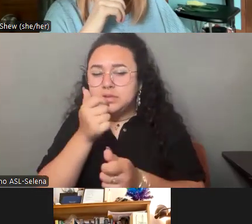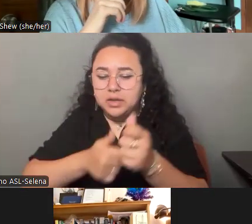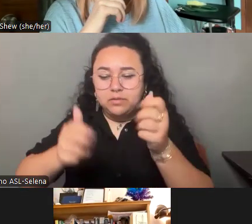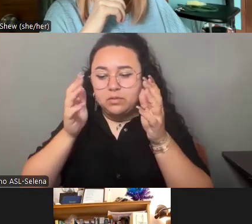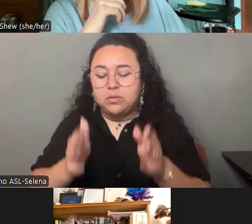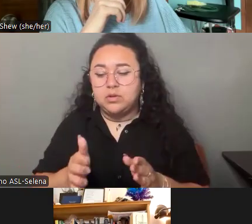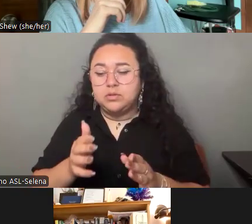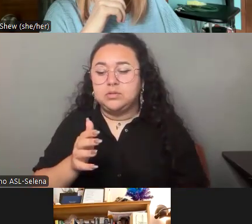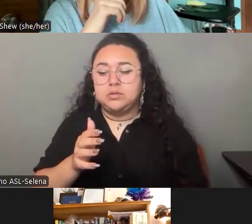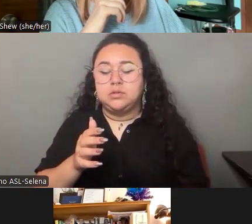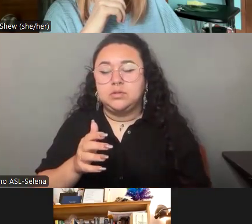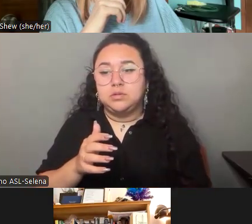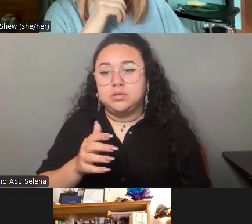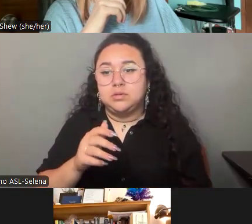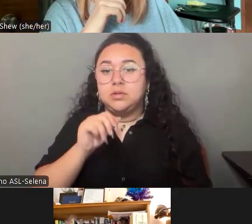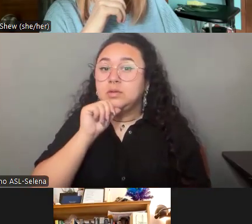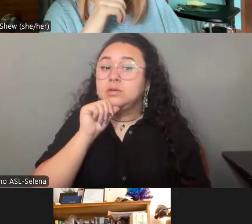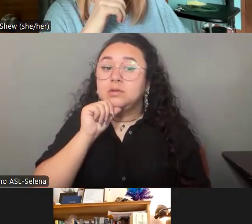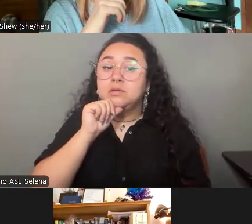is not to be